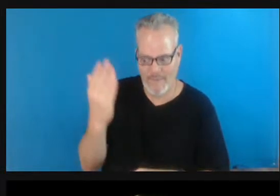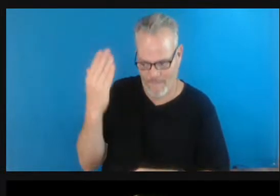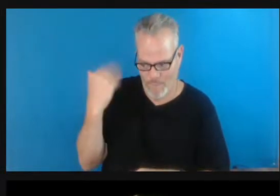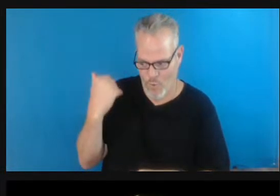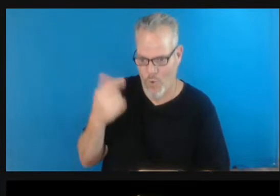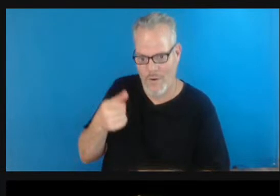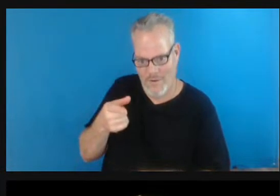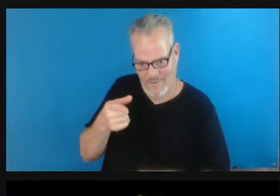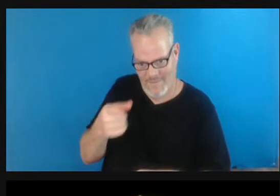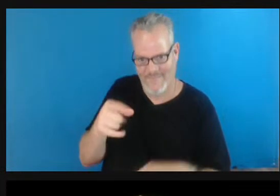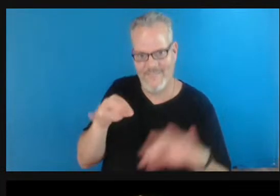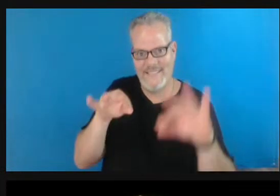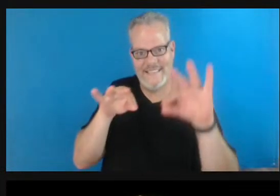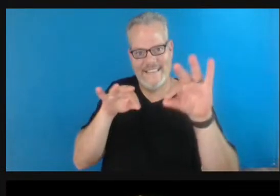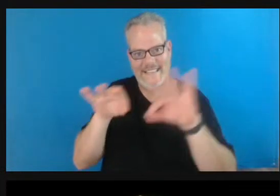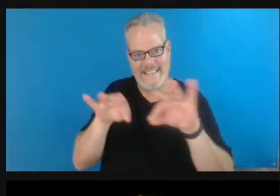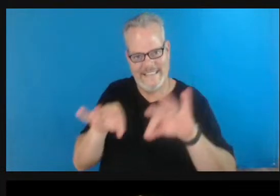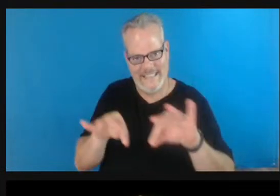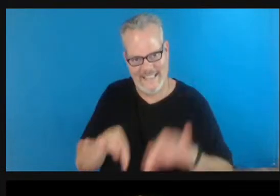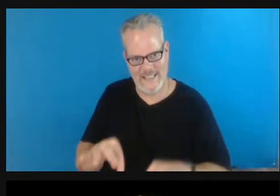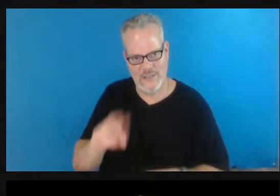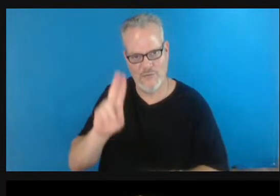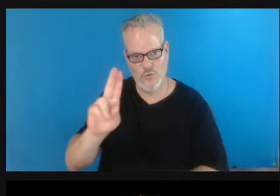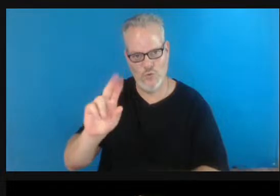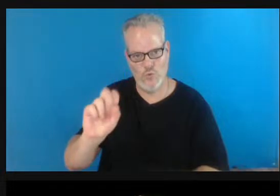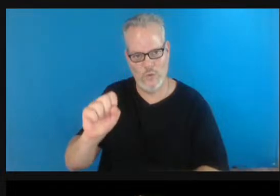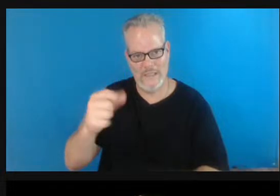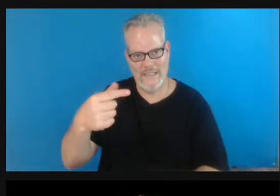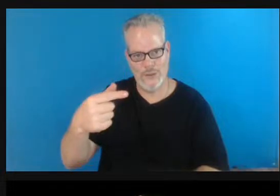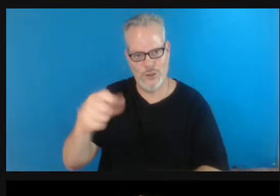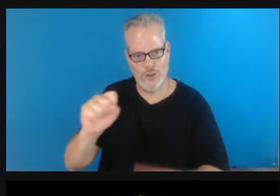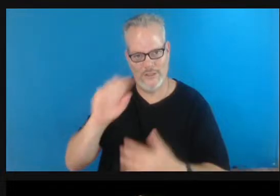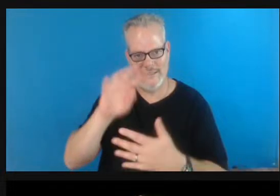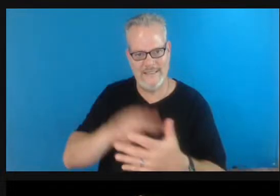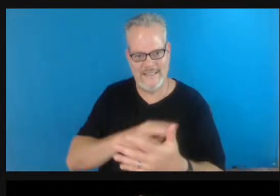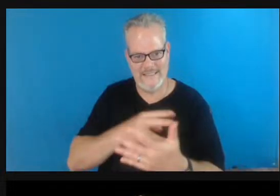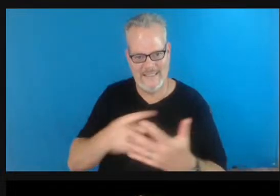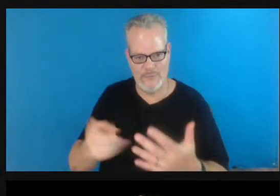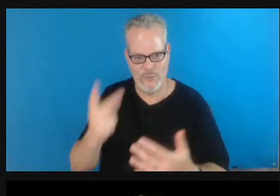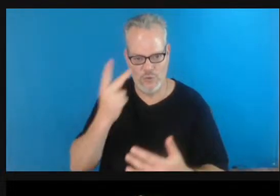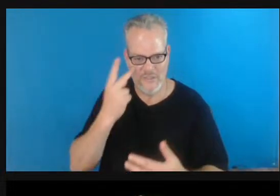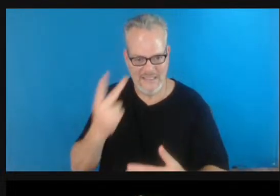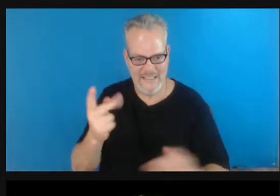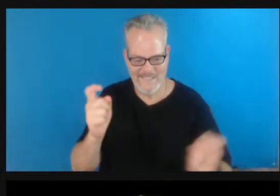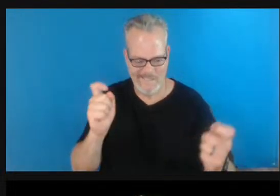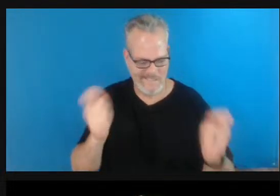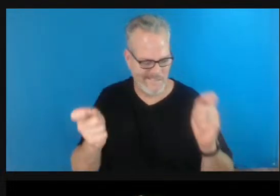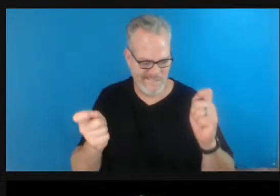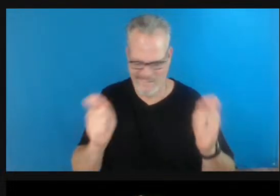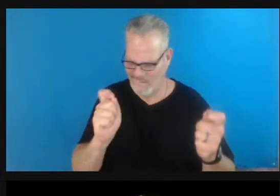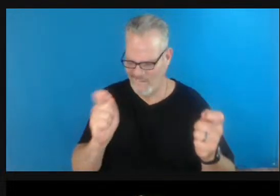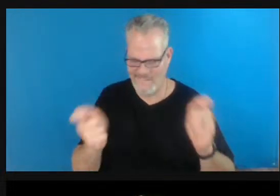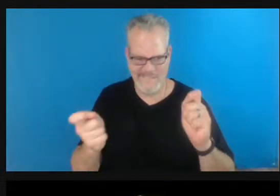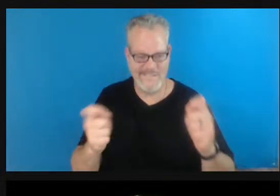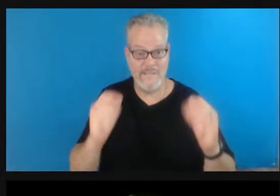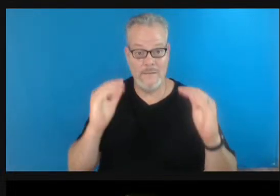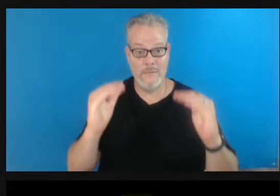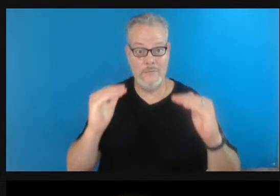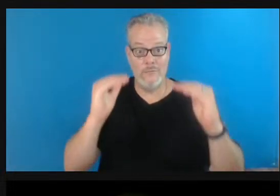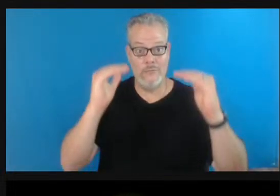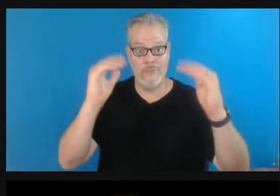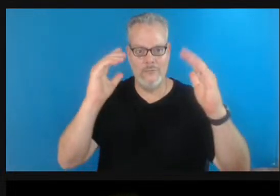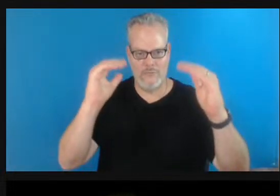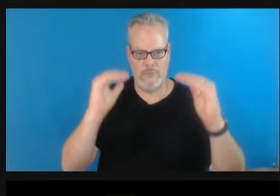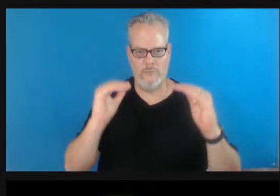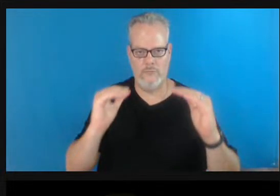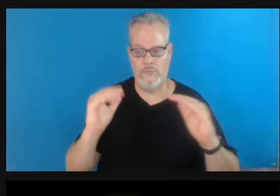details in the USGS table. And as I said there, you can see a little bit of this change visible just in how they're denoting the start